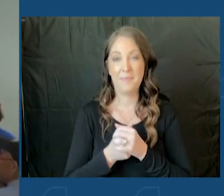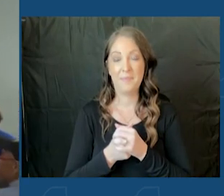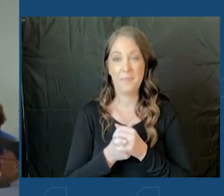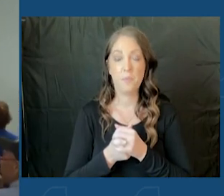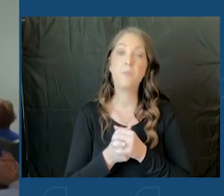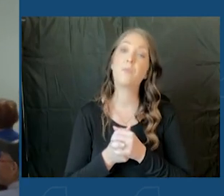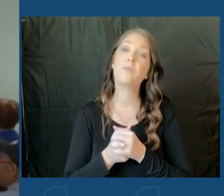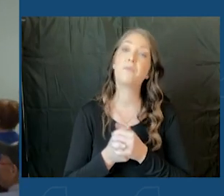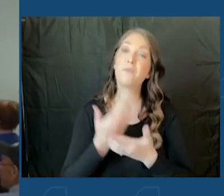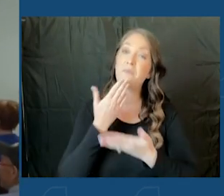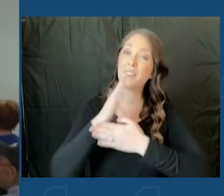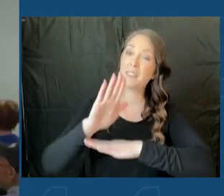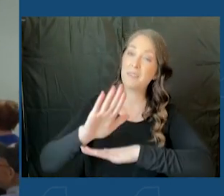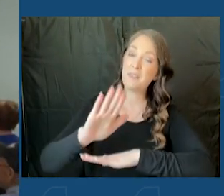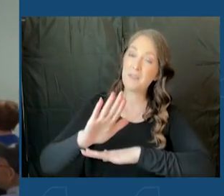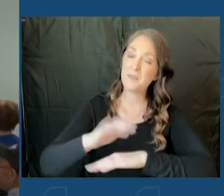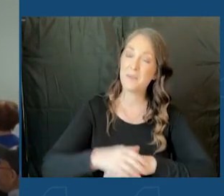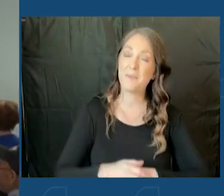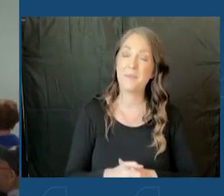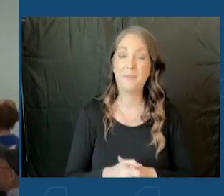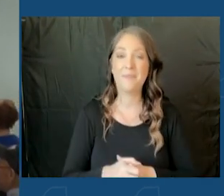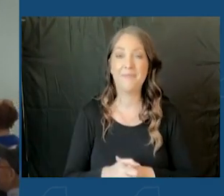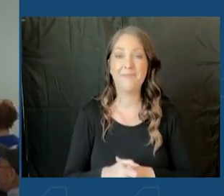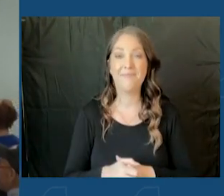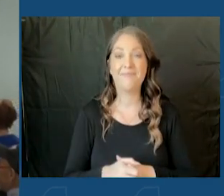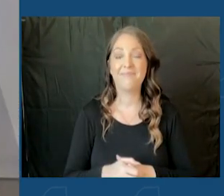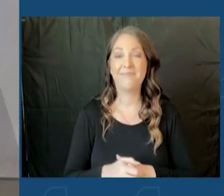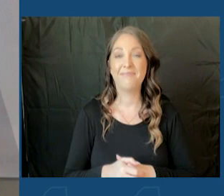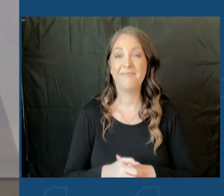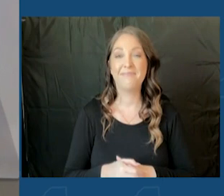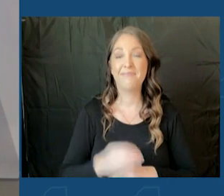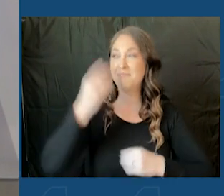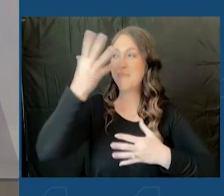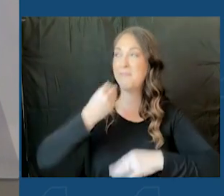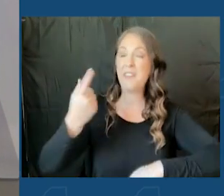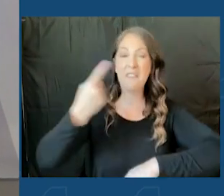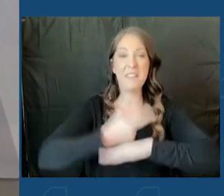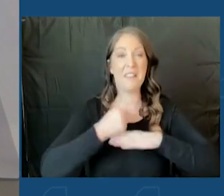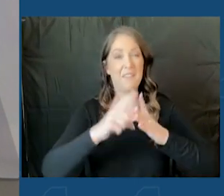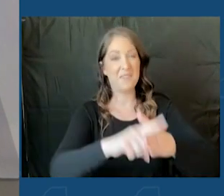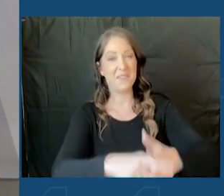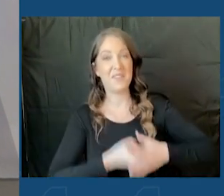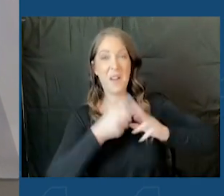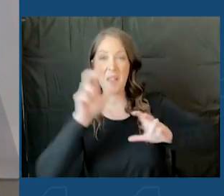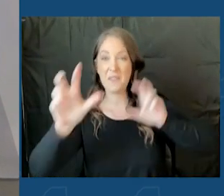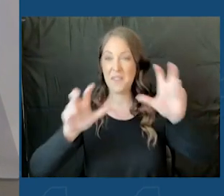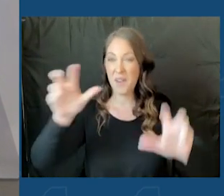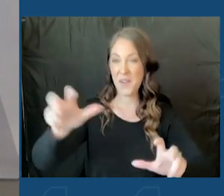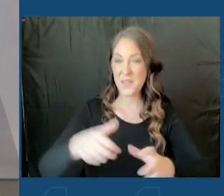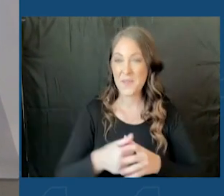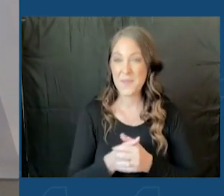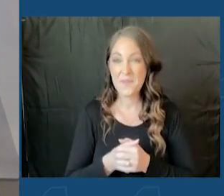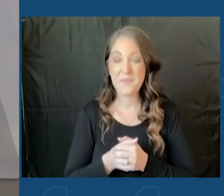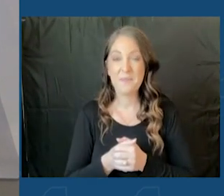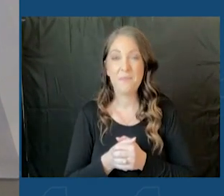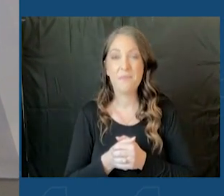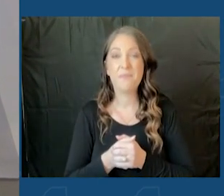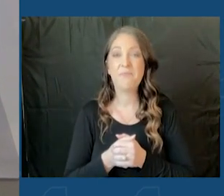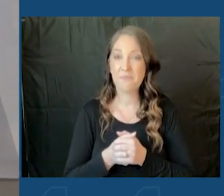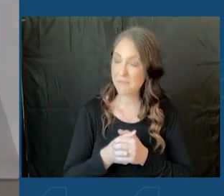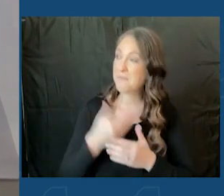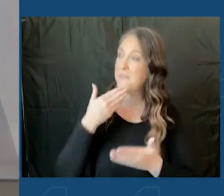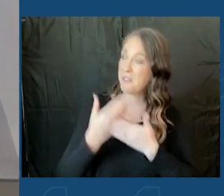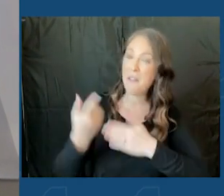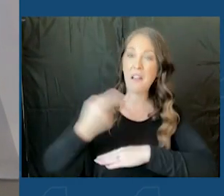Well, good afternoon, everyone. What a great day to kick off the great New York State Fair. And let me tell you, it's also a pretty great day to